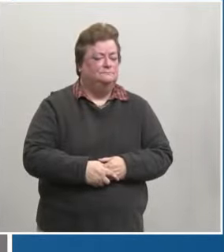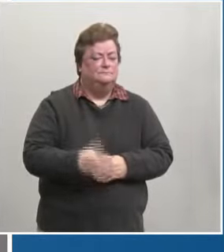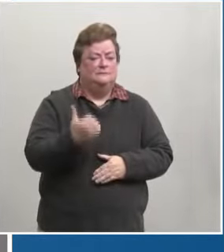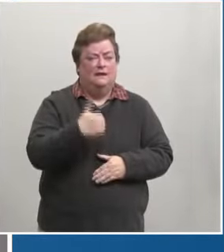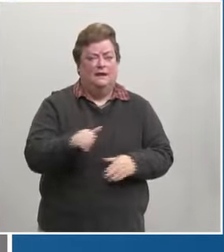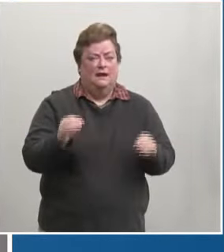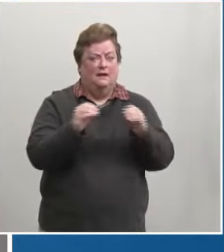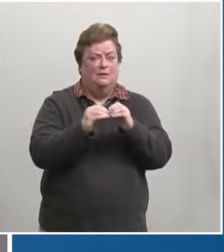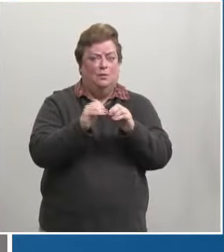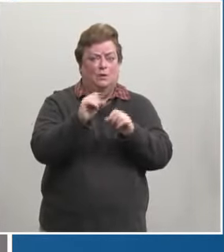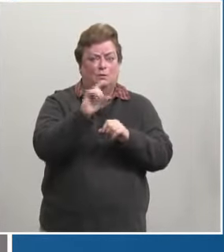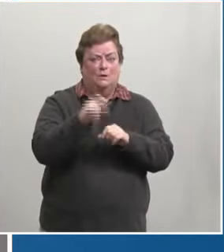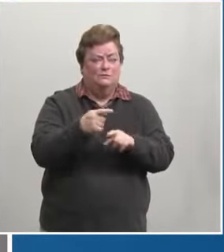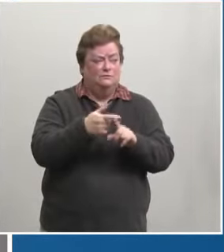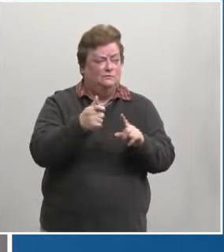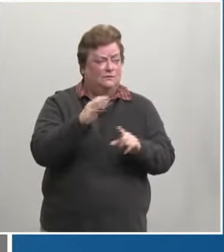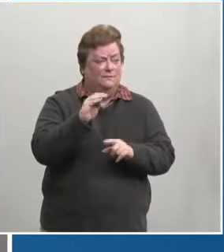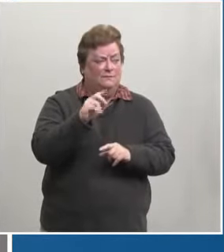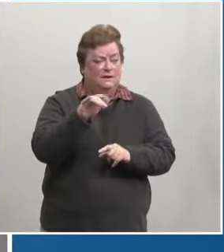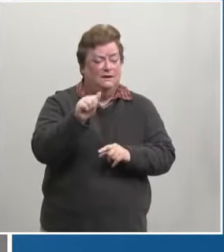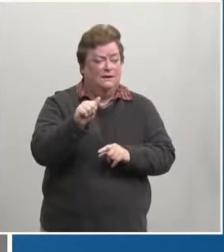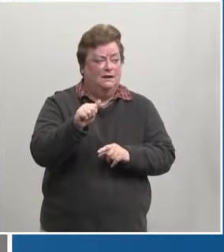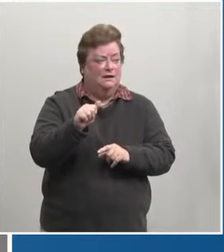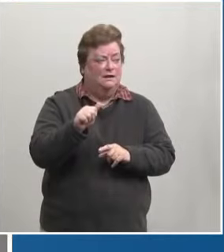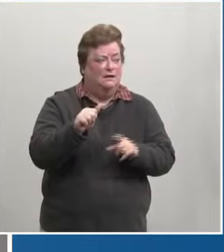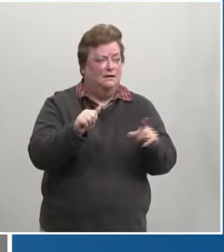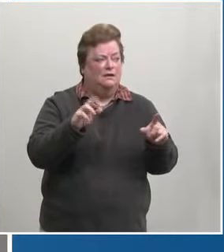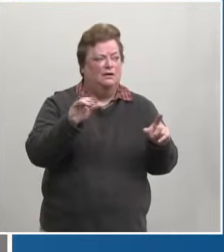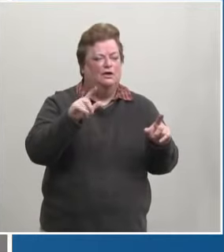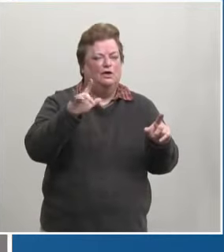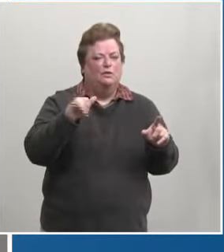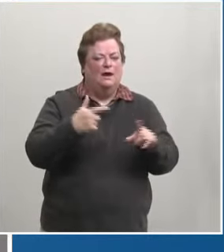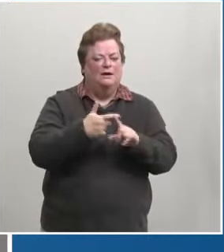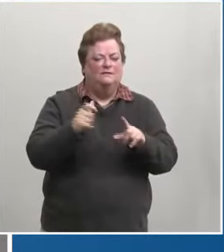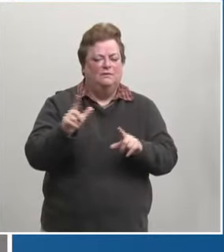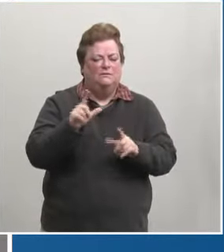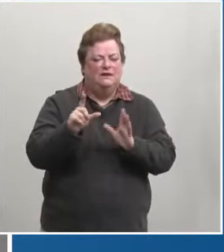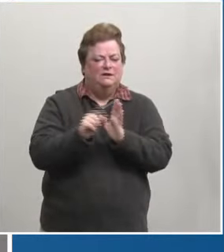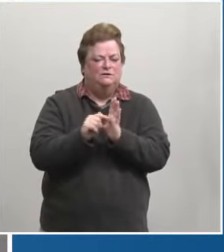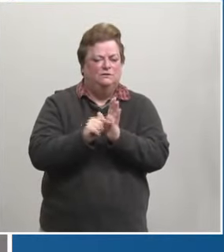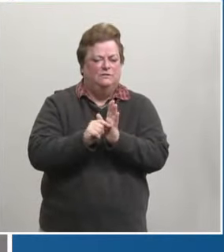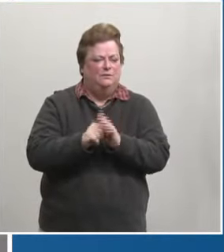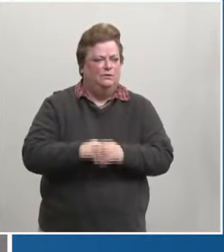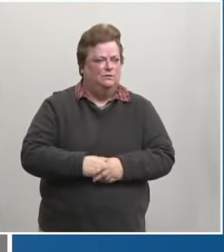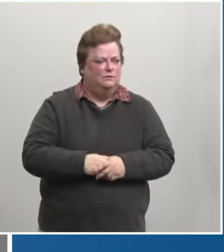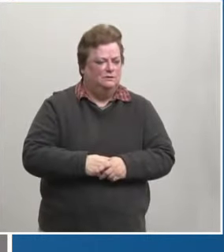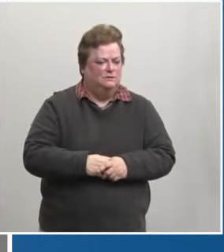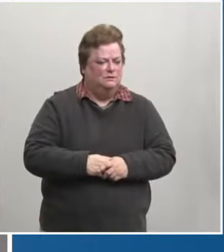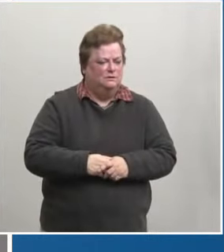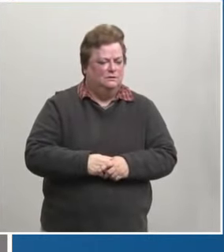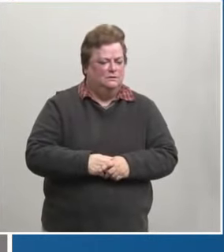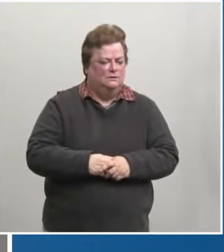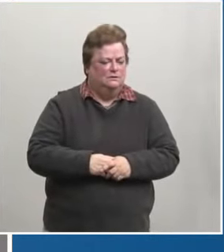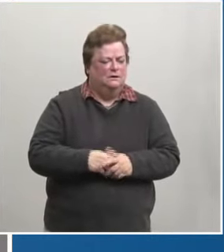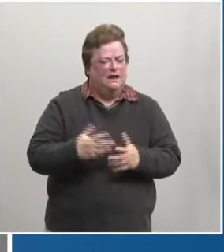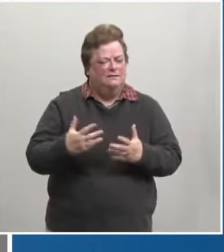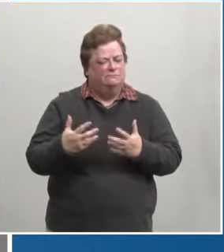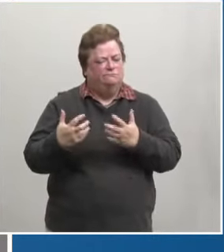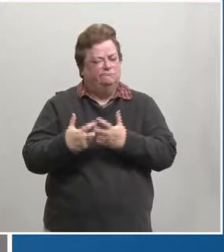Are there any other questions from the media? Mayor Riley from the Journal Star. Kind of a dovetail